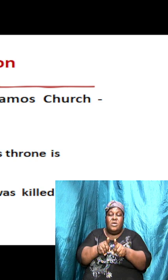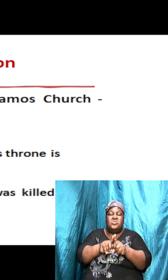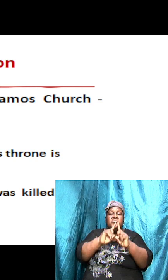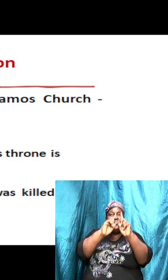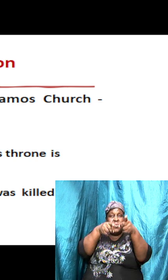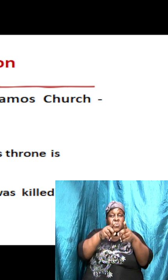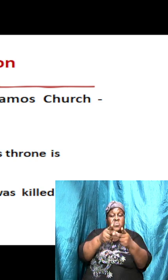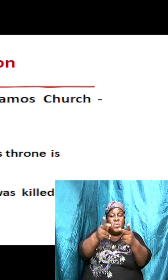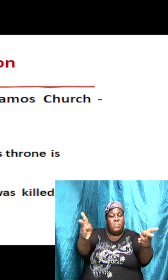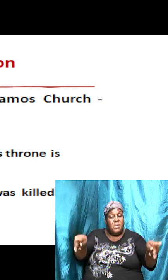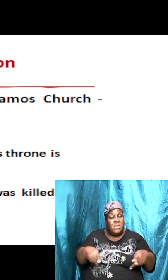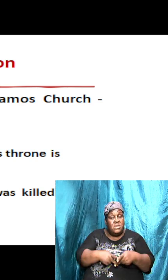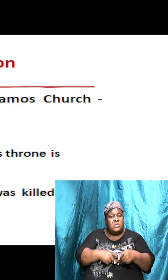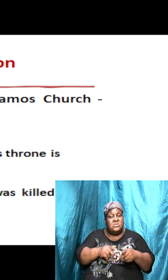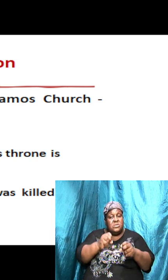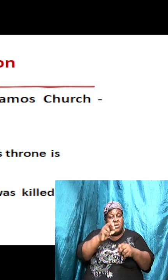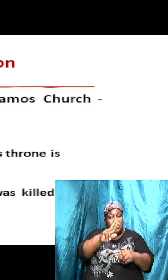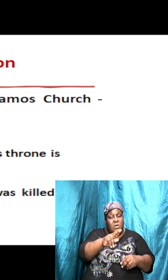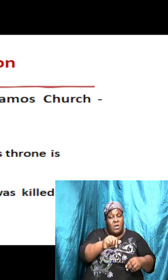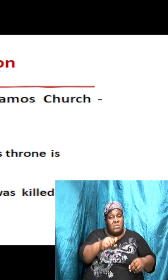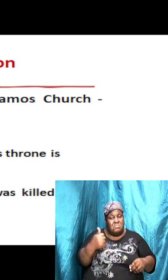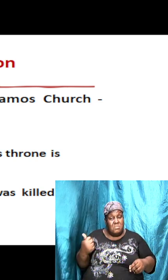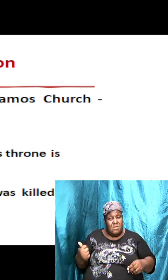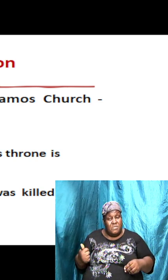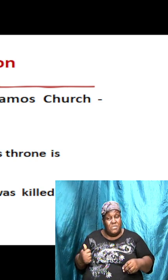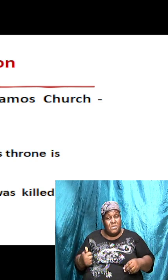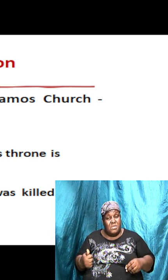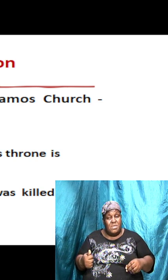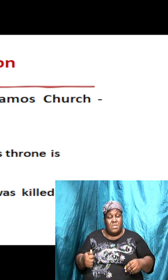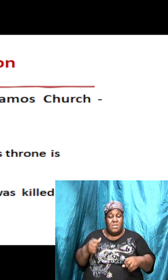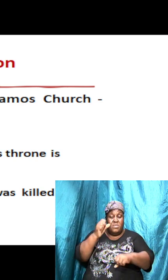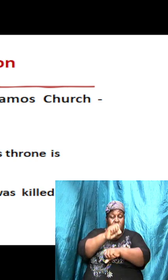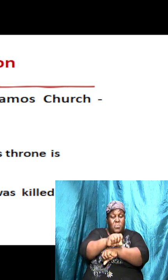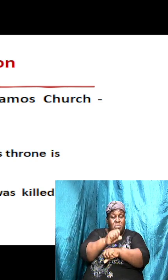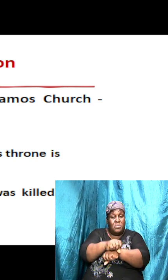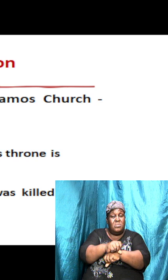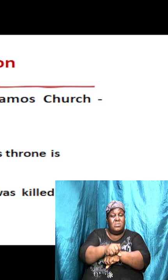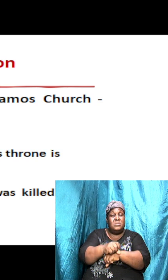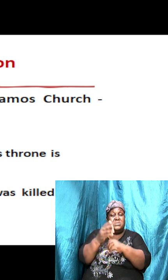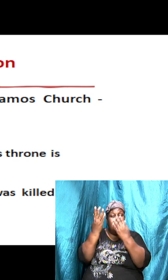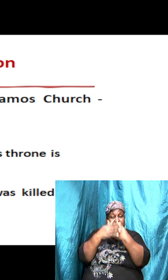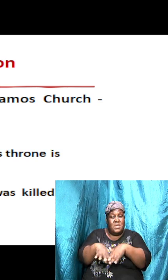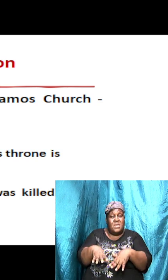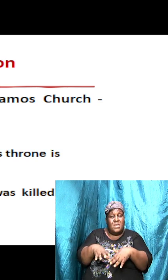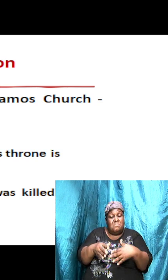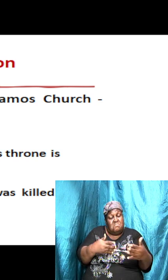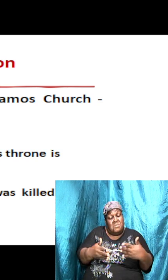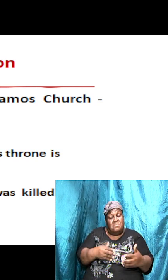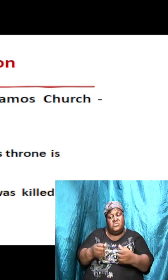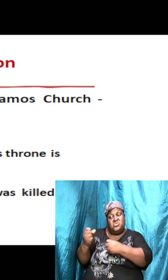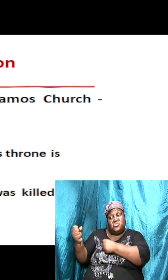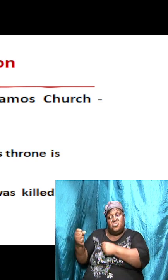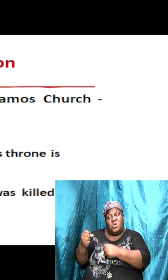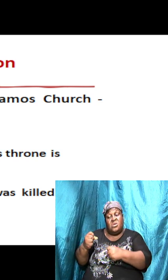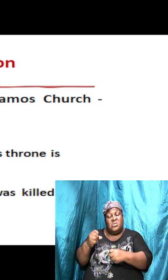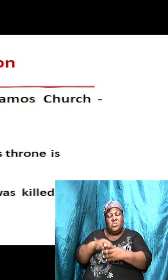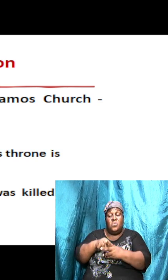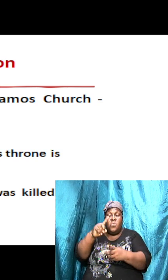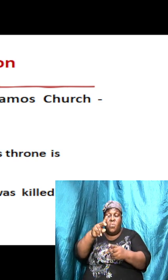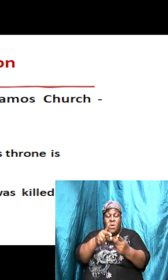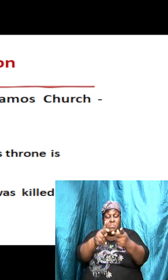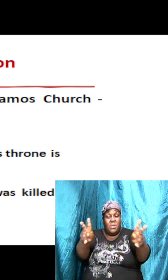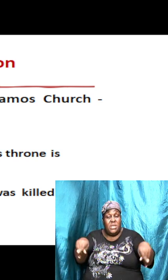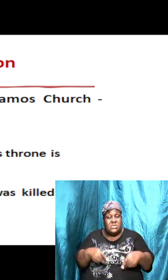another, we might have a lot of attacks, or the workings of darkness might be strong in one place compared to another,